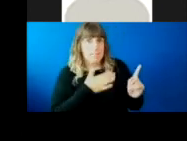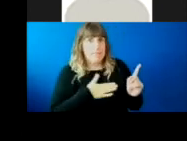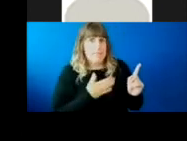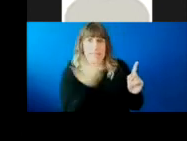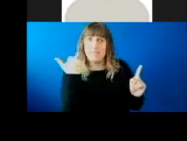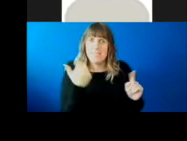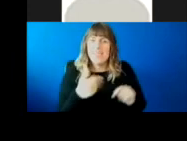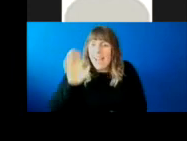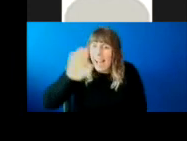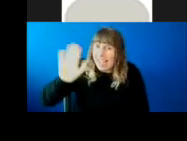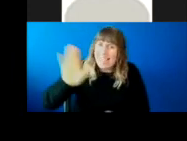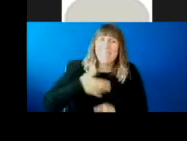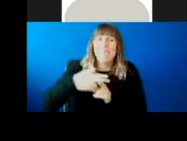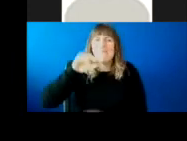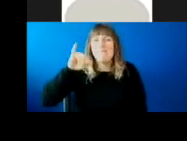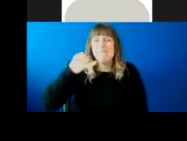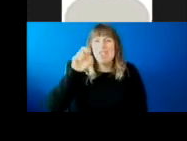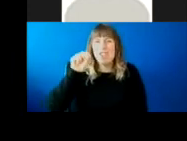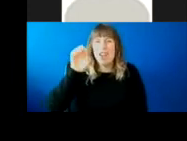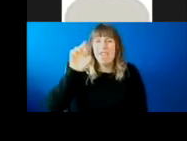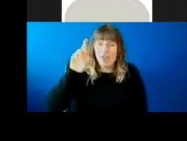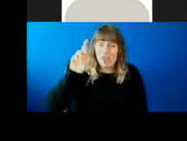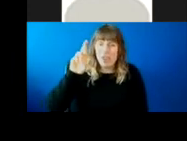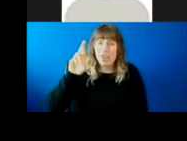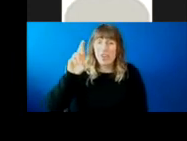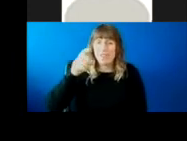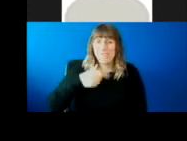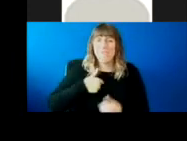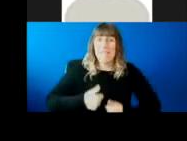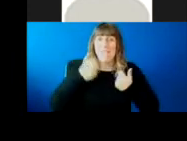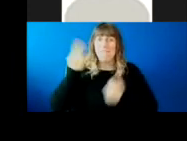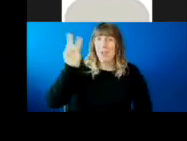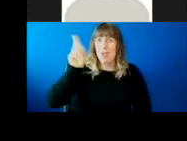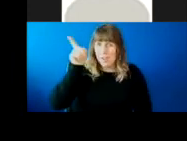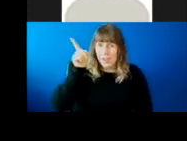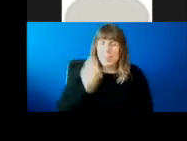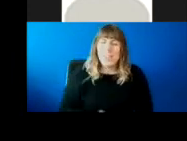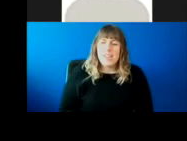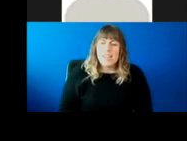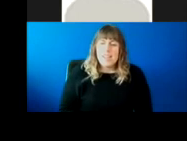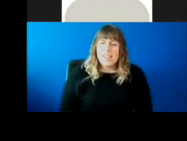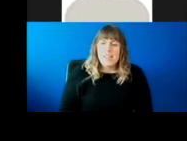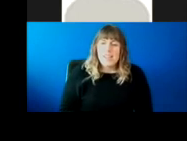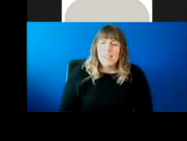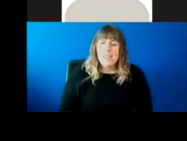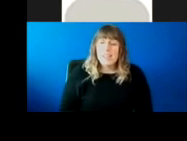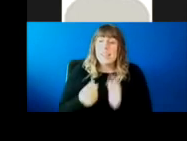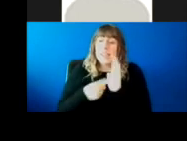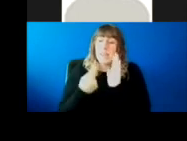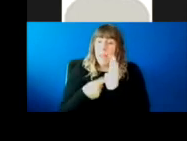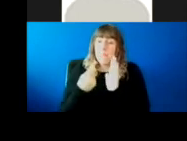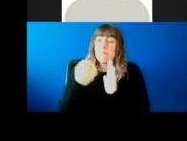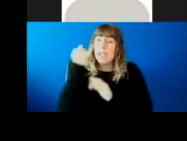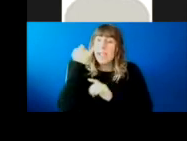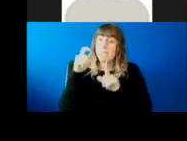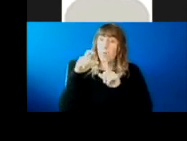Yeah. Hi, I'm Jennifer with Muse West Concerts in Vancouver. Awesome. And I think that the question is sometimes if you use